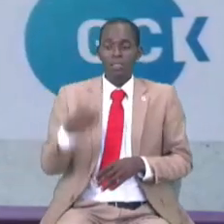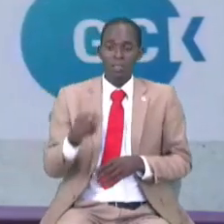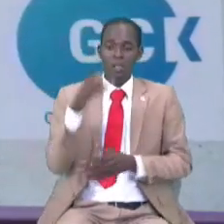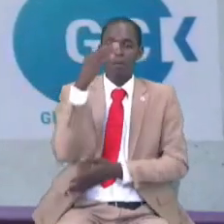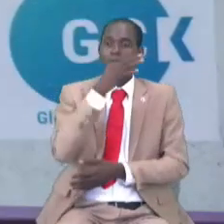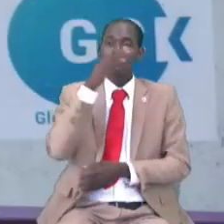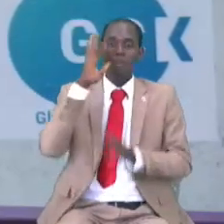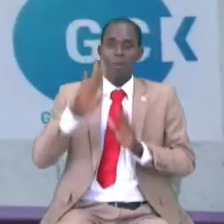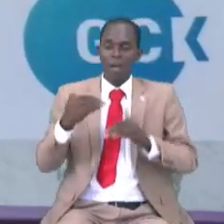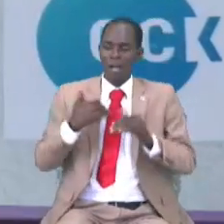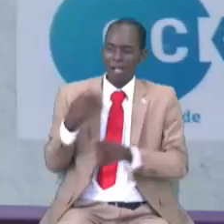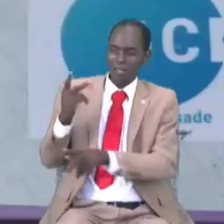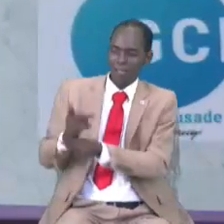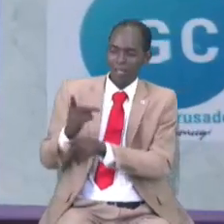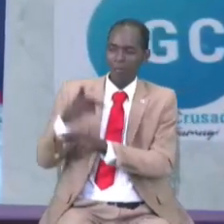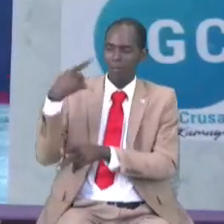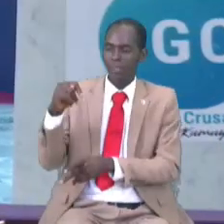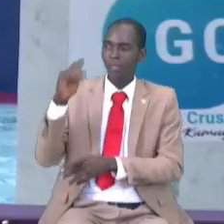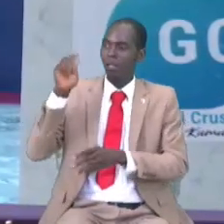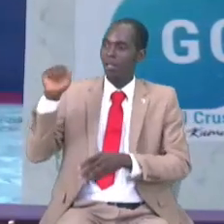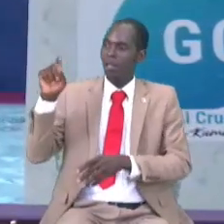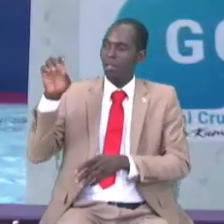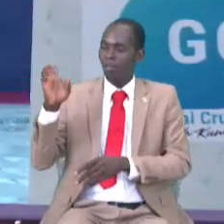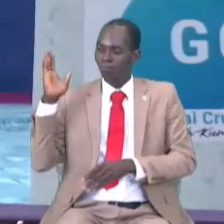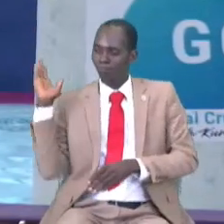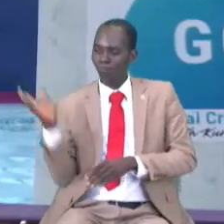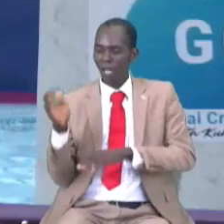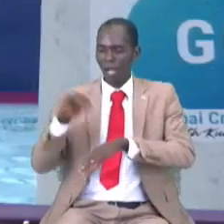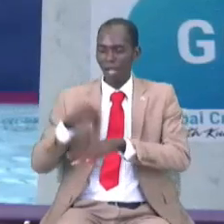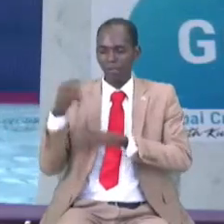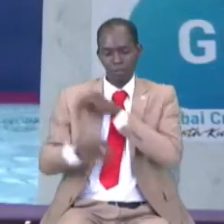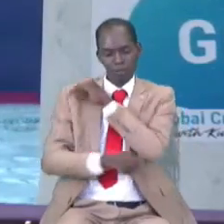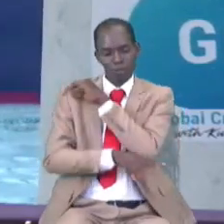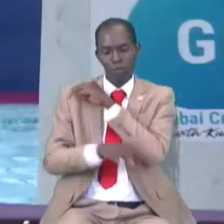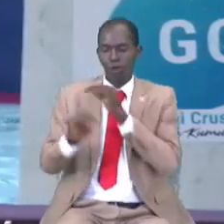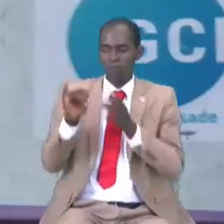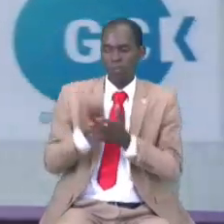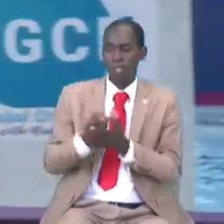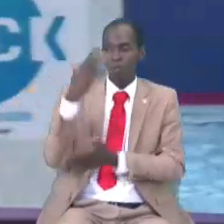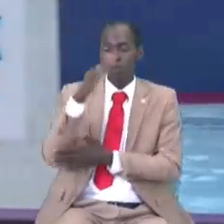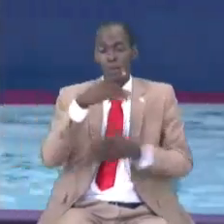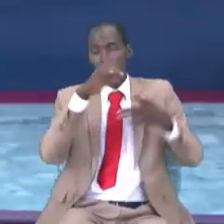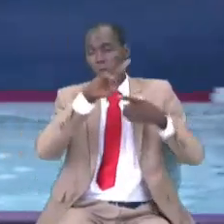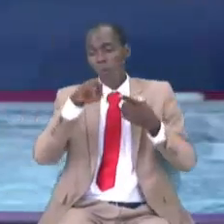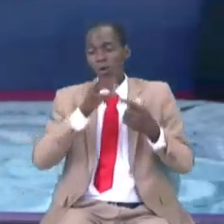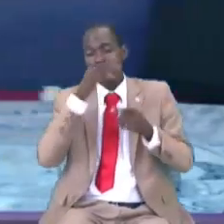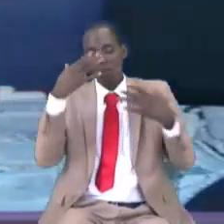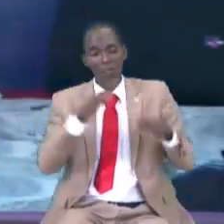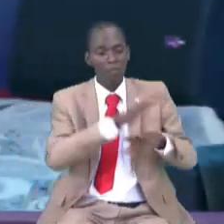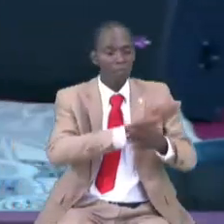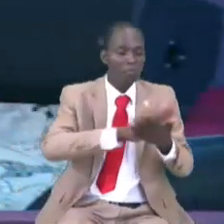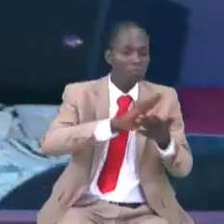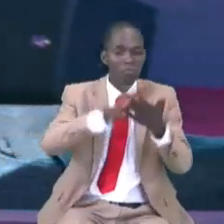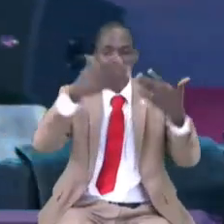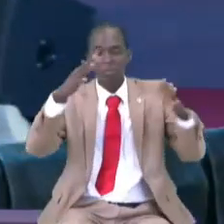as he finishes those things, he'll take the axe. The axe is already there. He'll cut it down. And the tree is talking